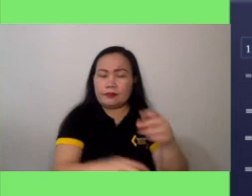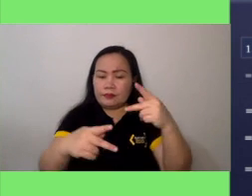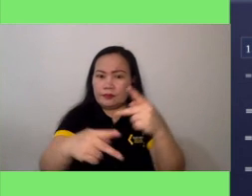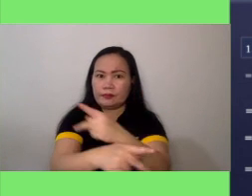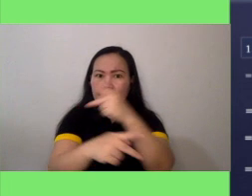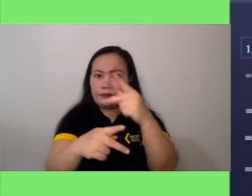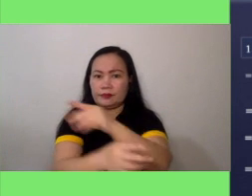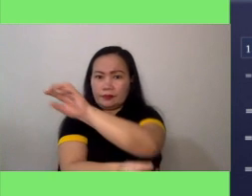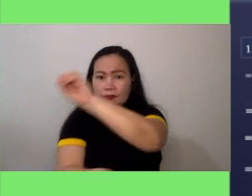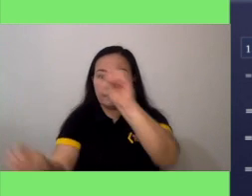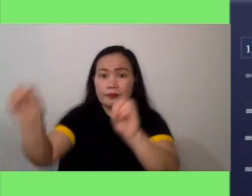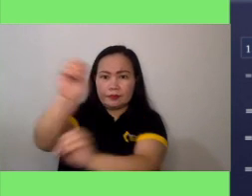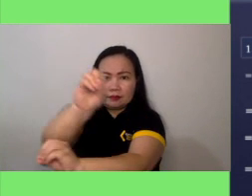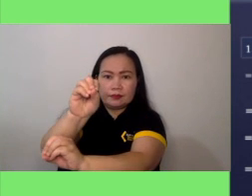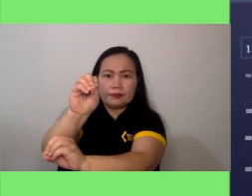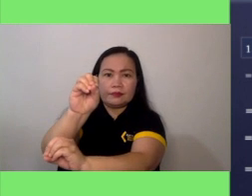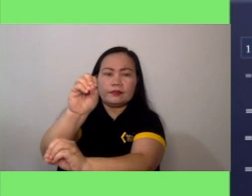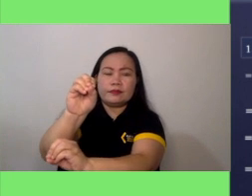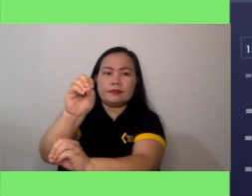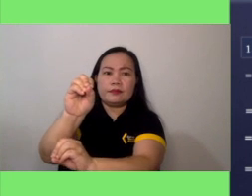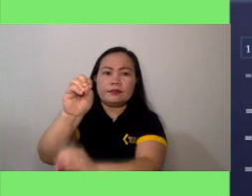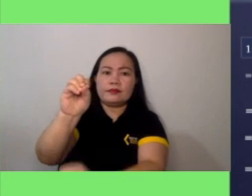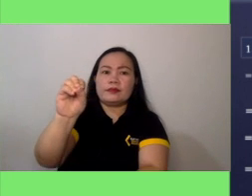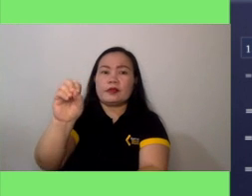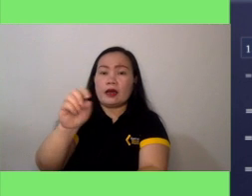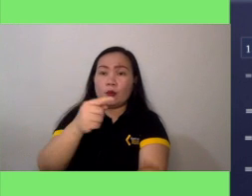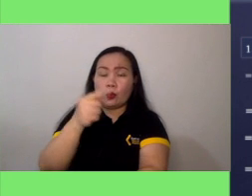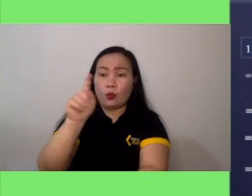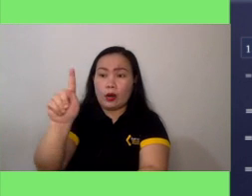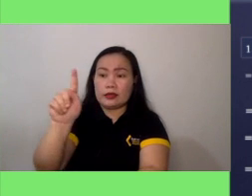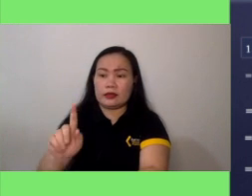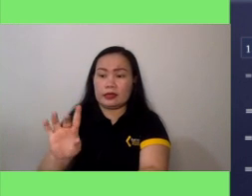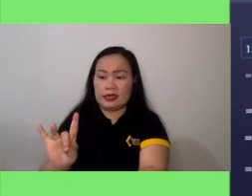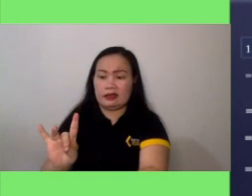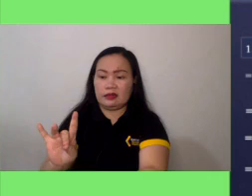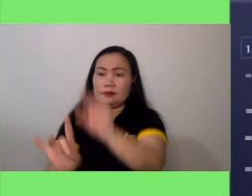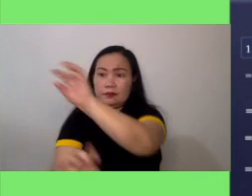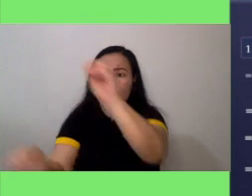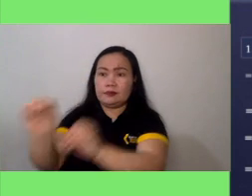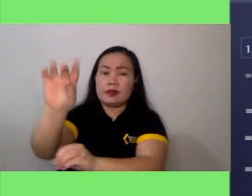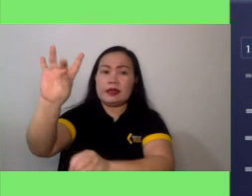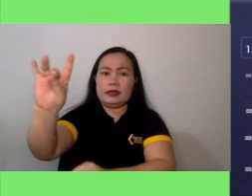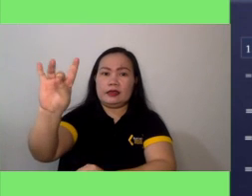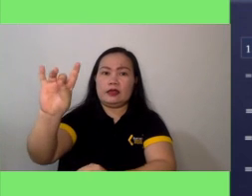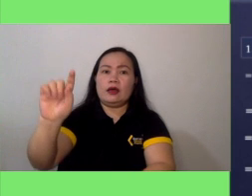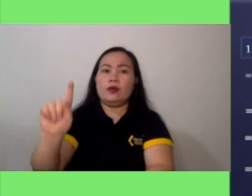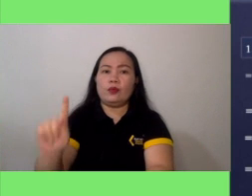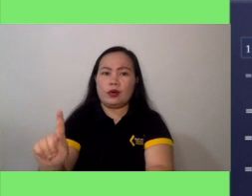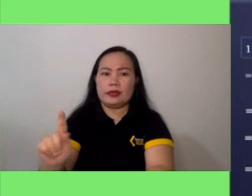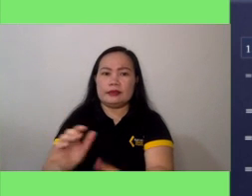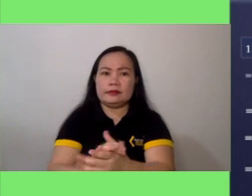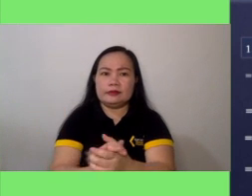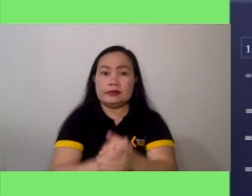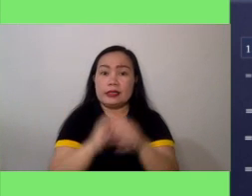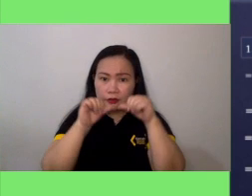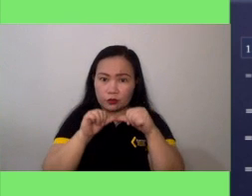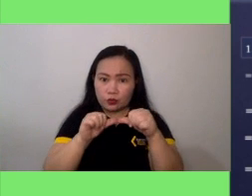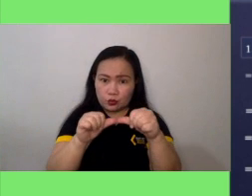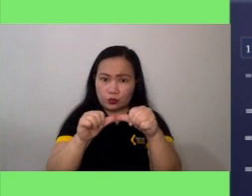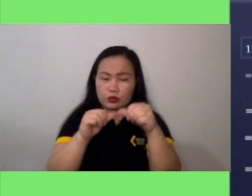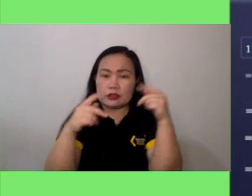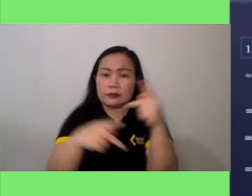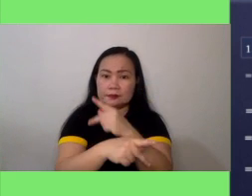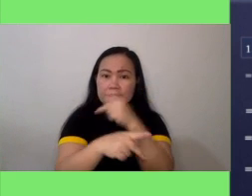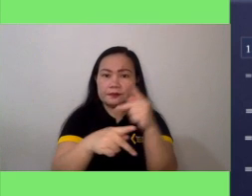then reciprocal ng denominator natin, so negative 8 over 1 yun. And then, proceed to multiplication. Okay? So,